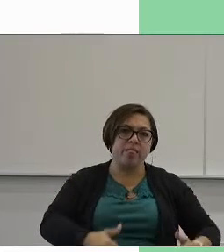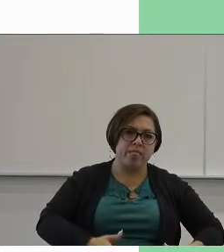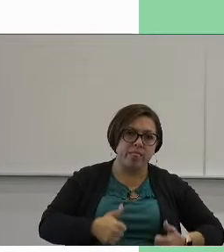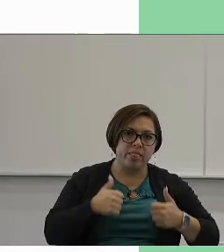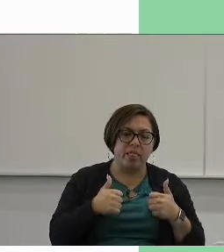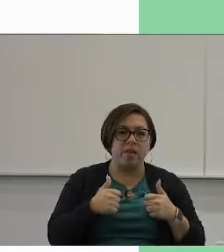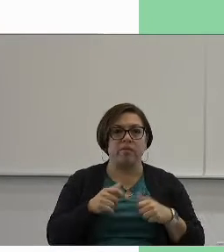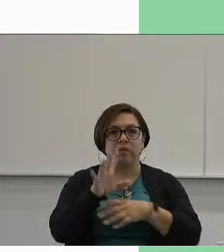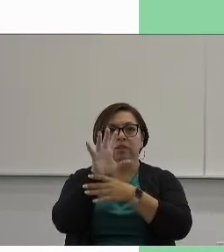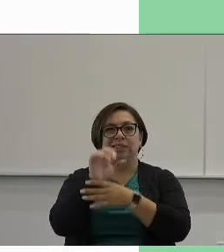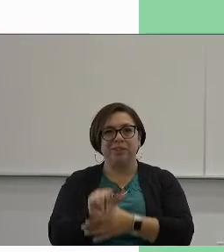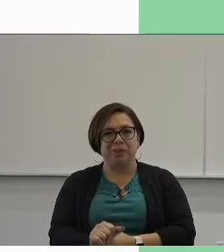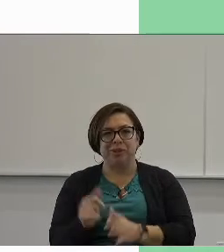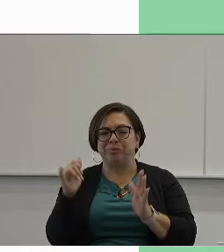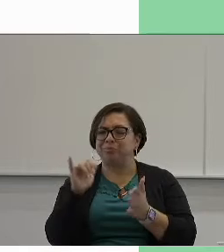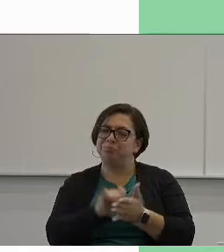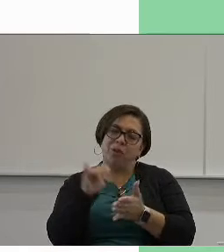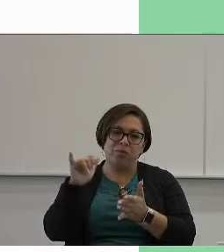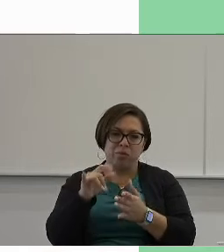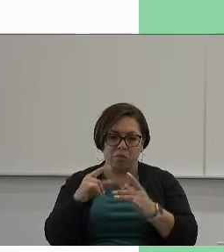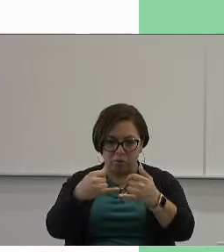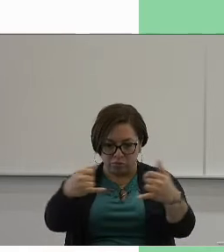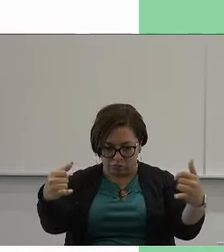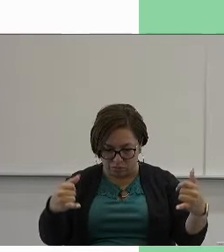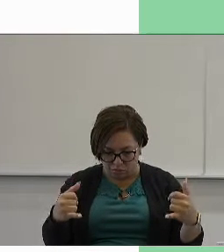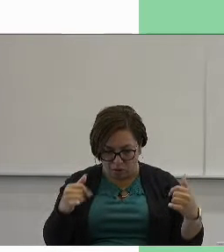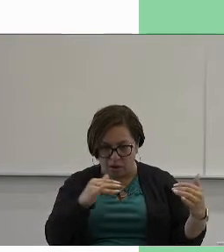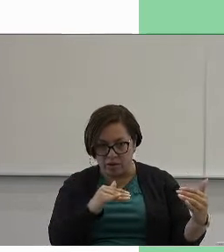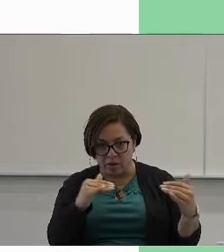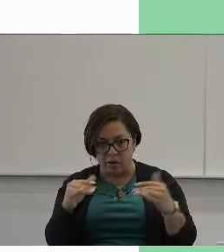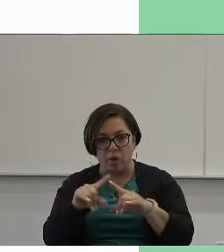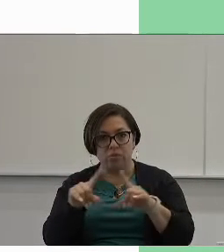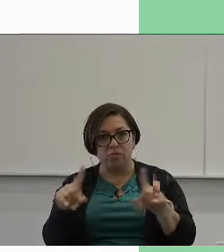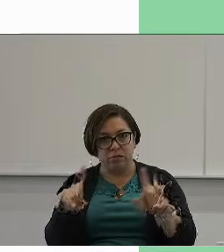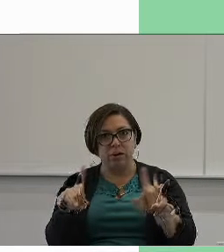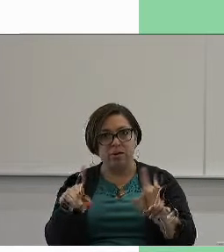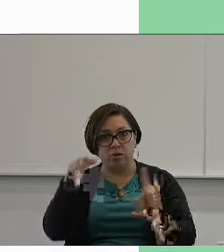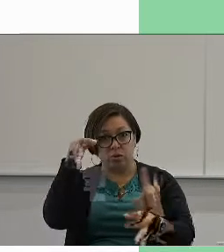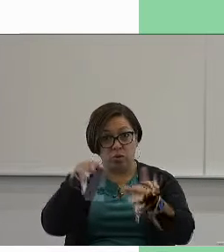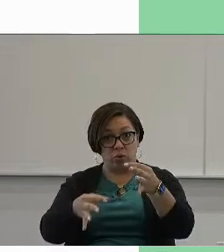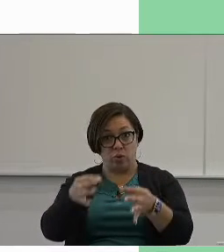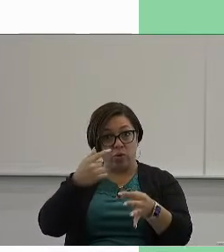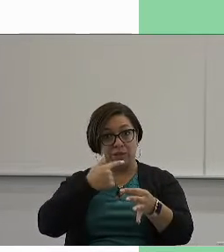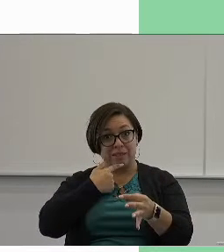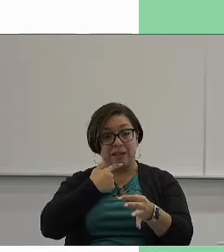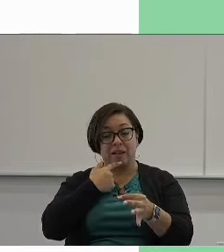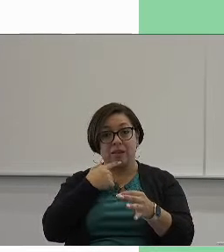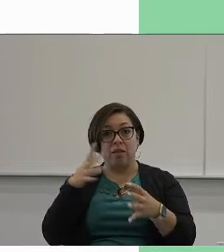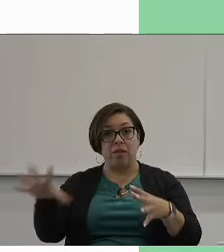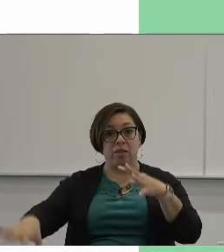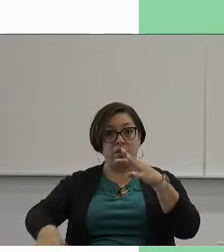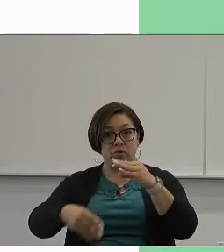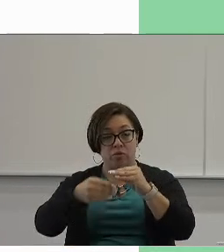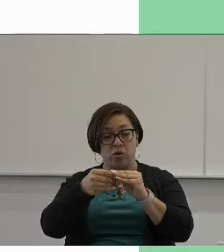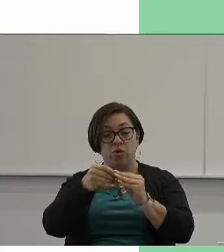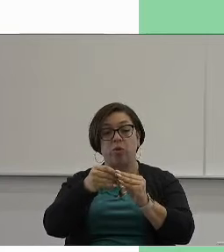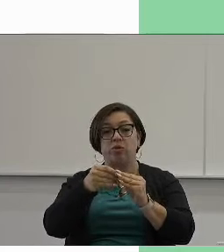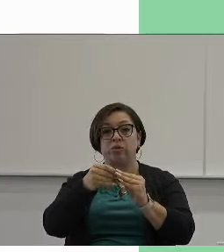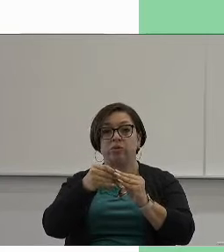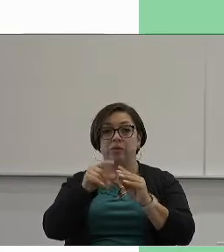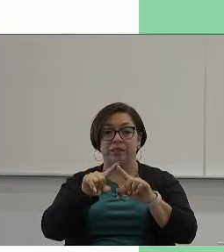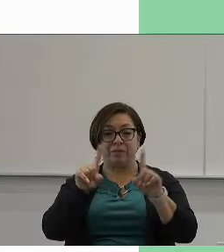usually impossible to draw the districts exactly equal, but the courts have told us that as long as the total deviation between the districts is less